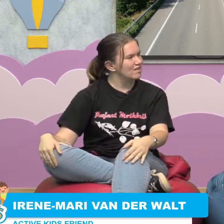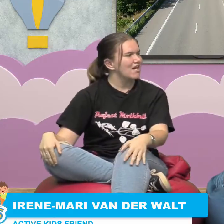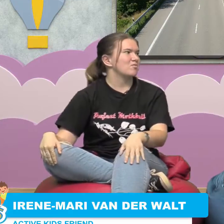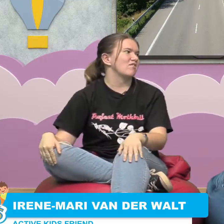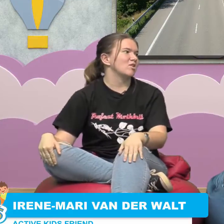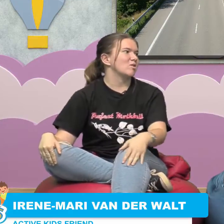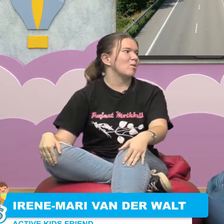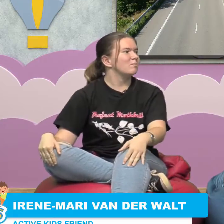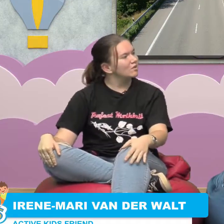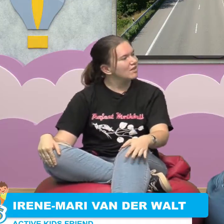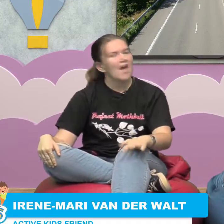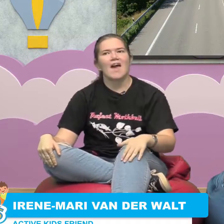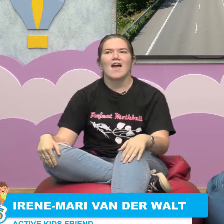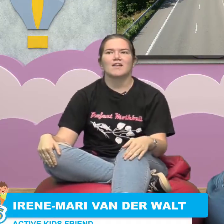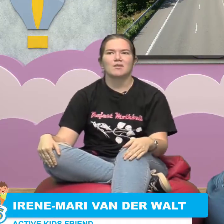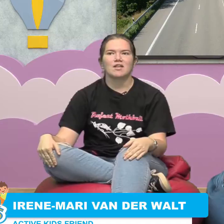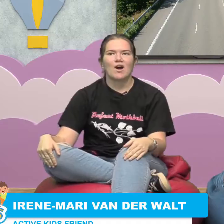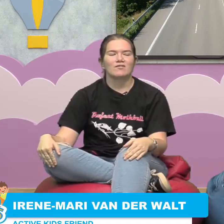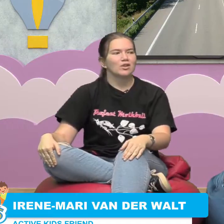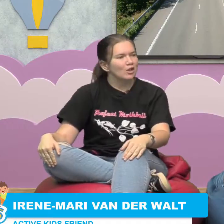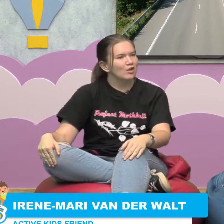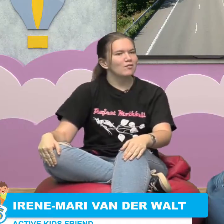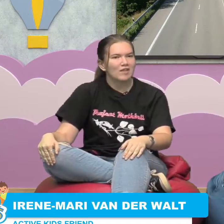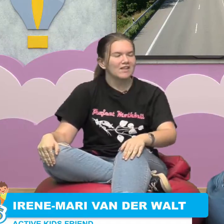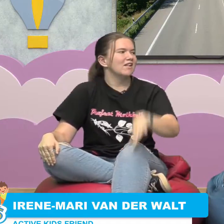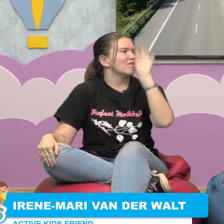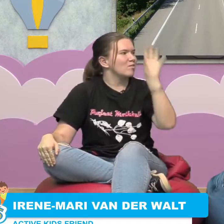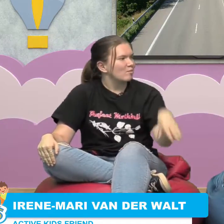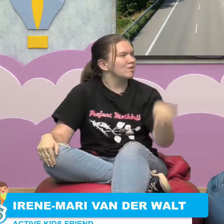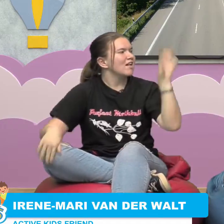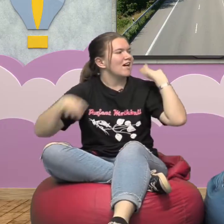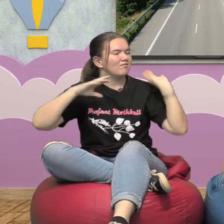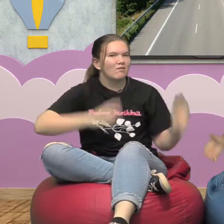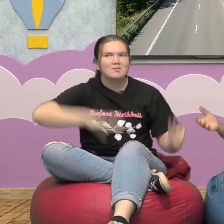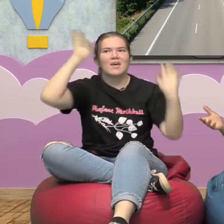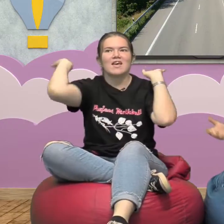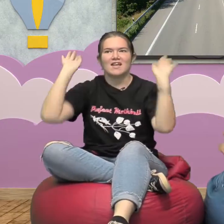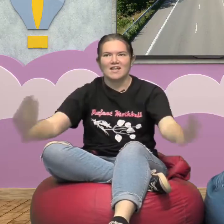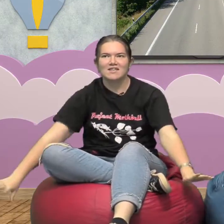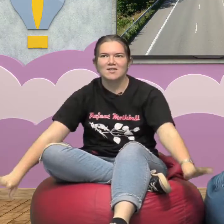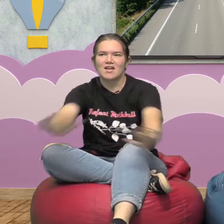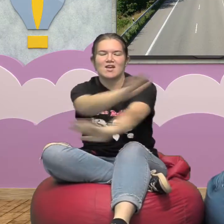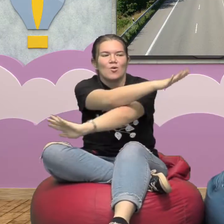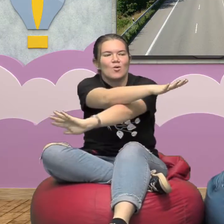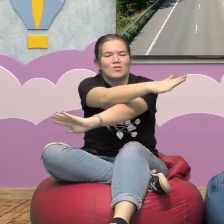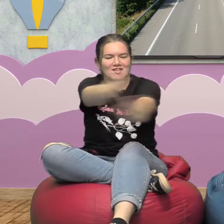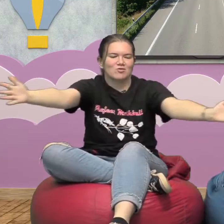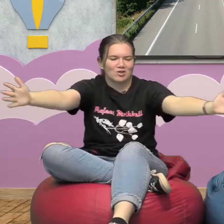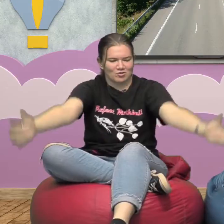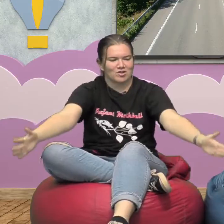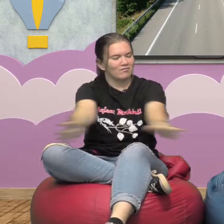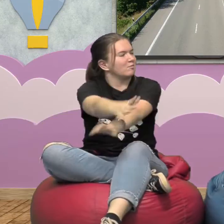to the coast, traveling to Swakopmund, and I'm going to go have a lot of fun in Swakopmund and Walvis Bay and Henties Bay,